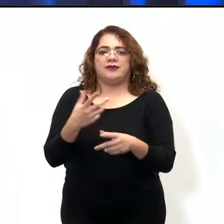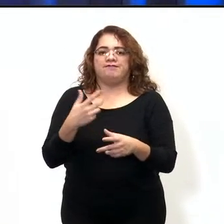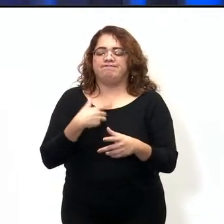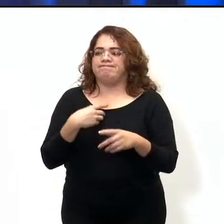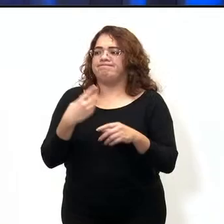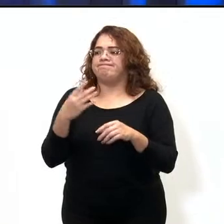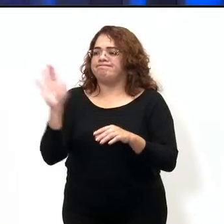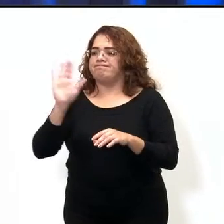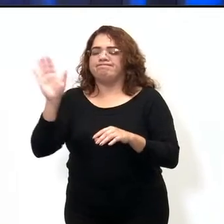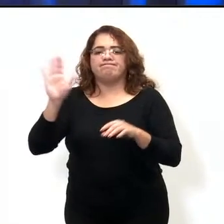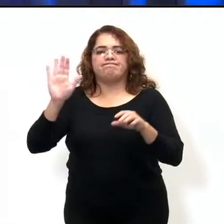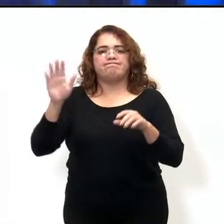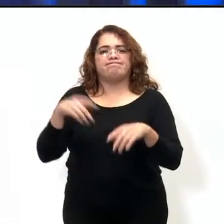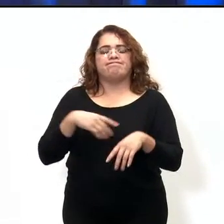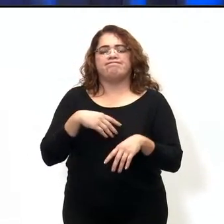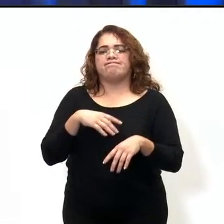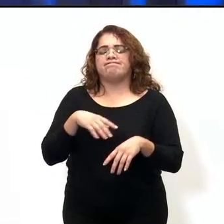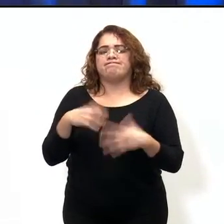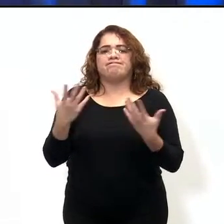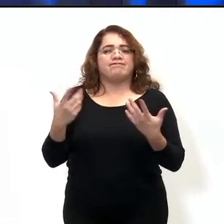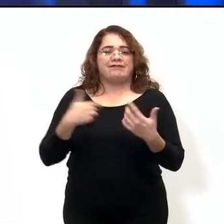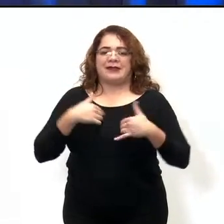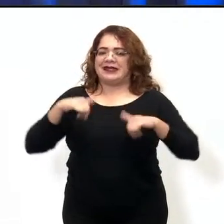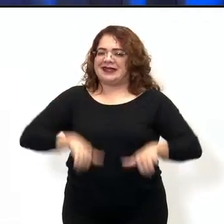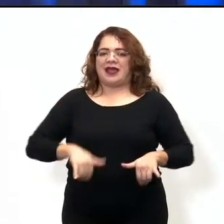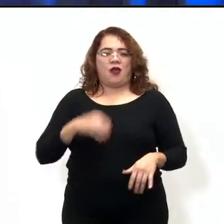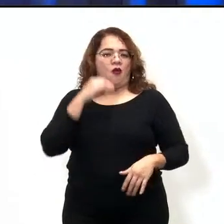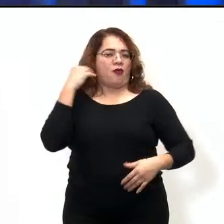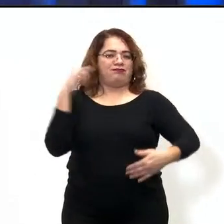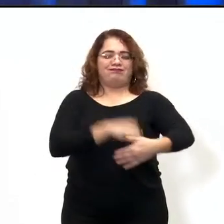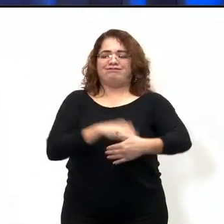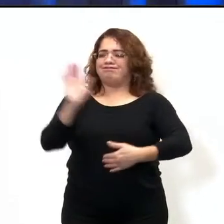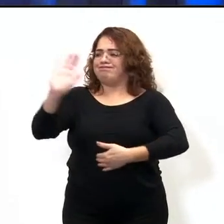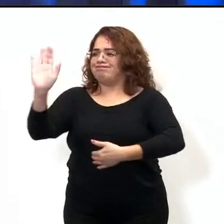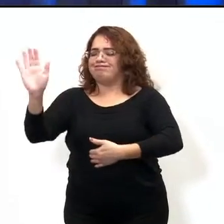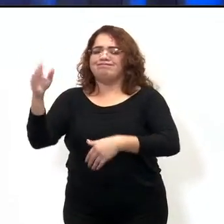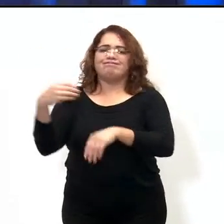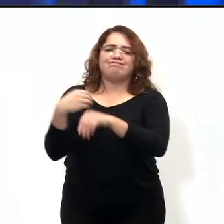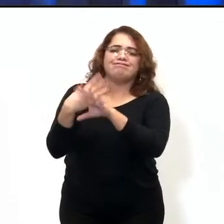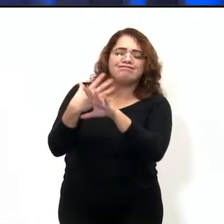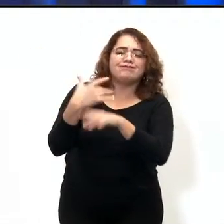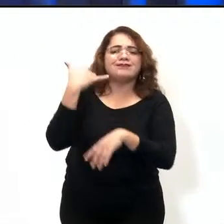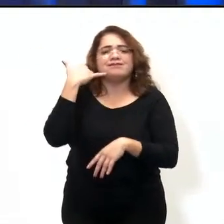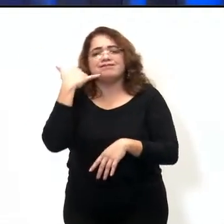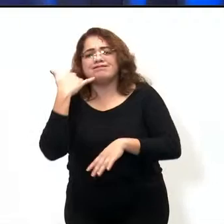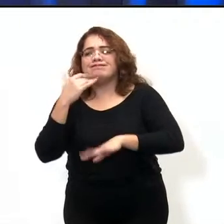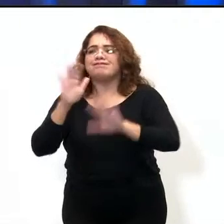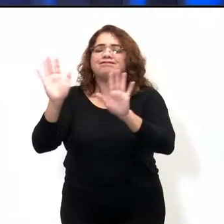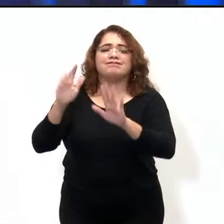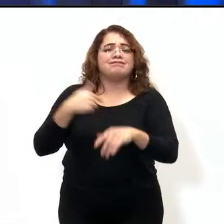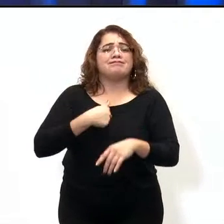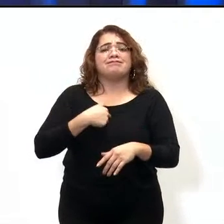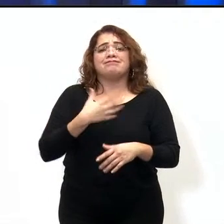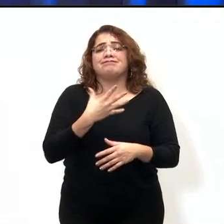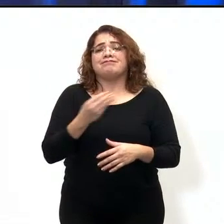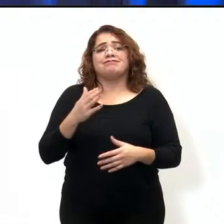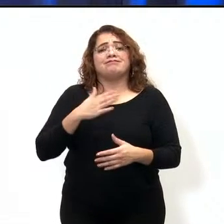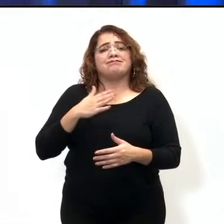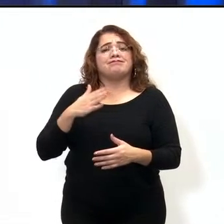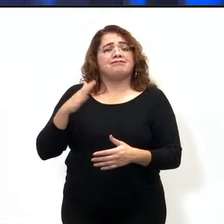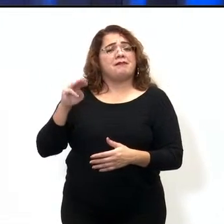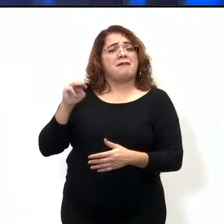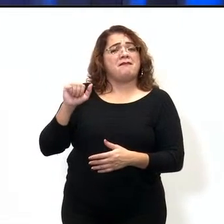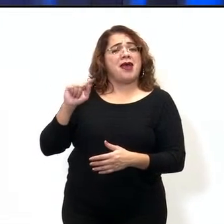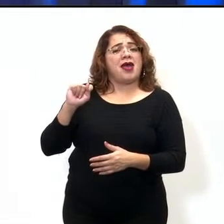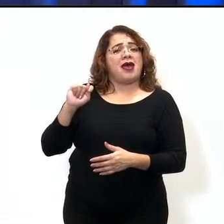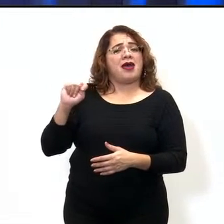Thanksgiving, and hard for them to understand why I stayed home and spent just time with just me and Matthew.